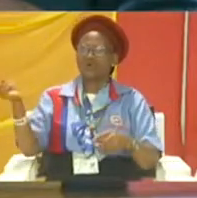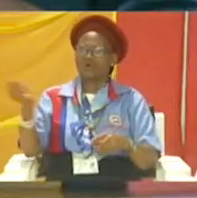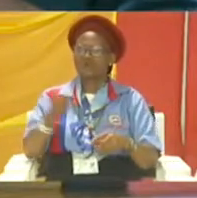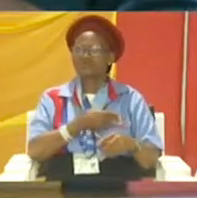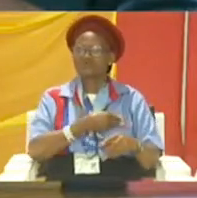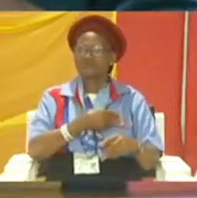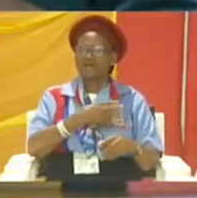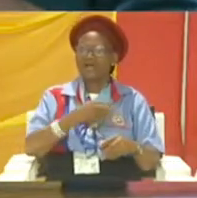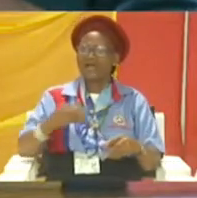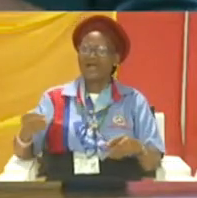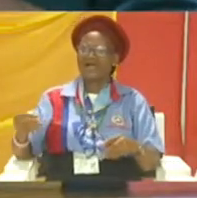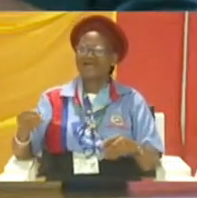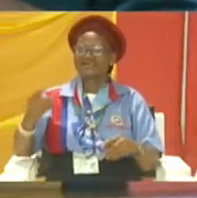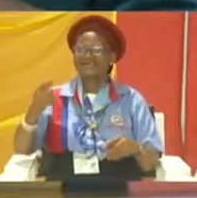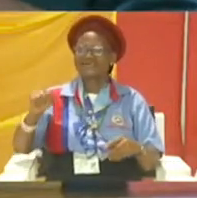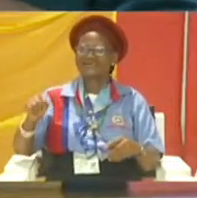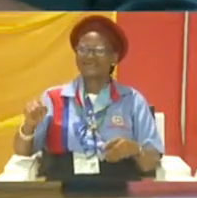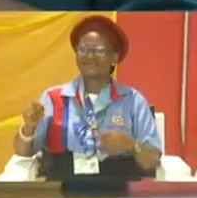And today the guests seem to be.